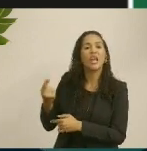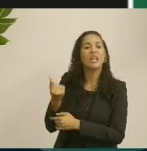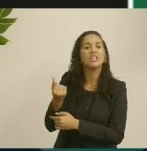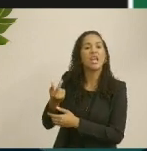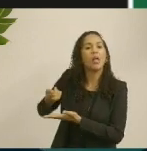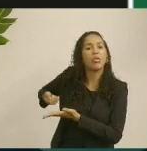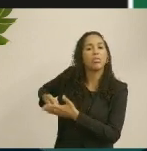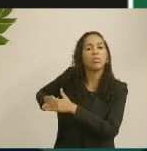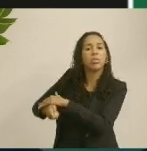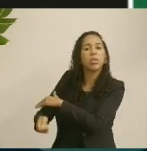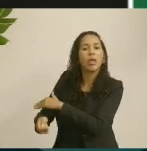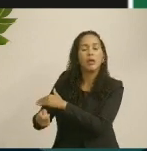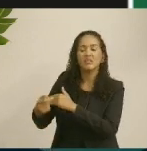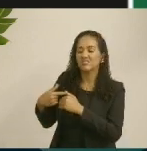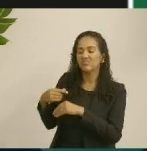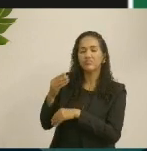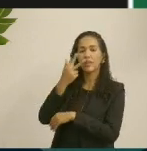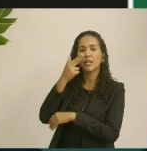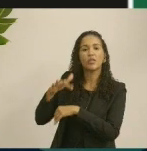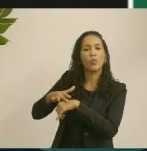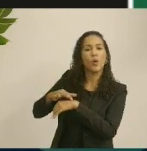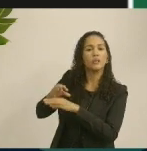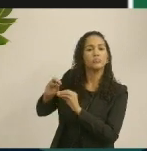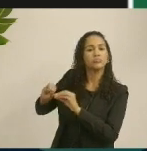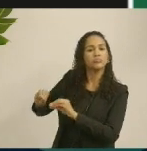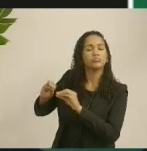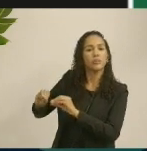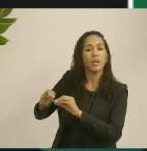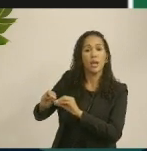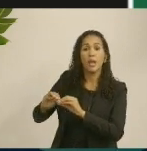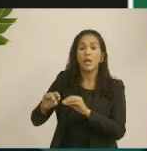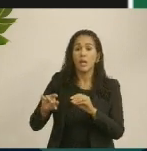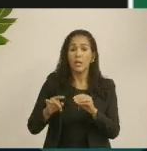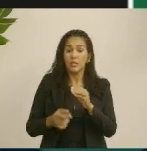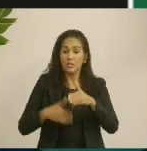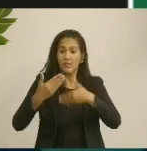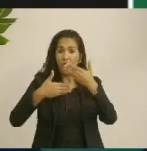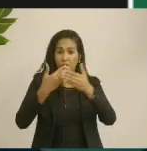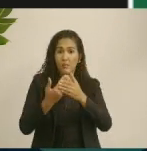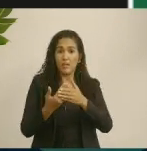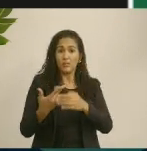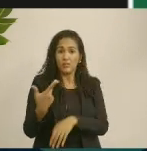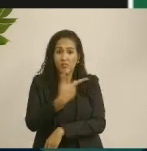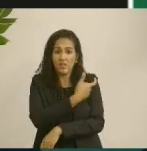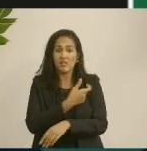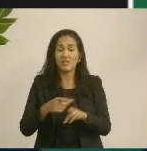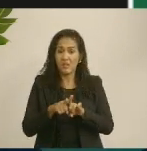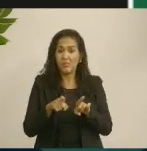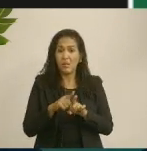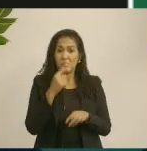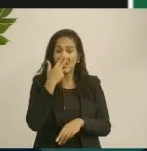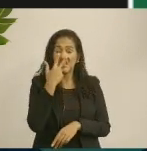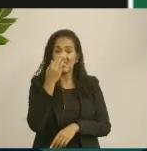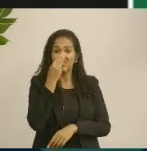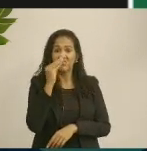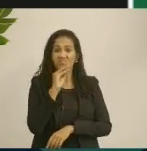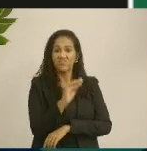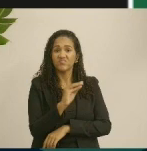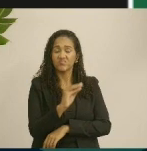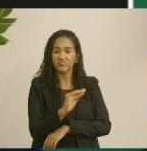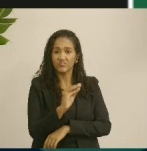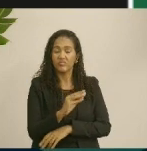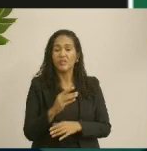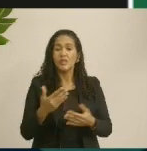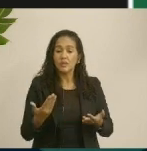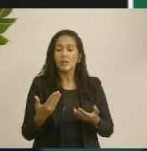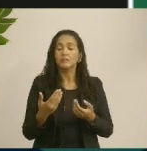vaccine development is neglected. And that is really a sad state of affairs. And this really adds value to your initiative,